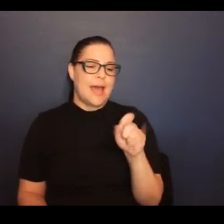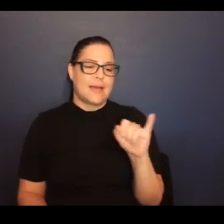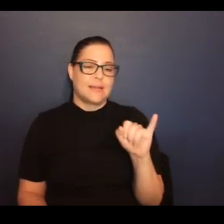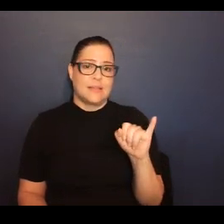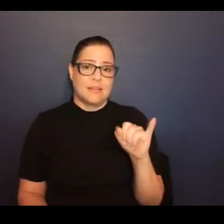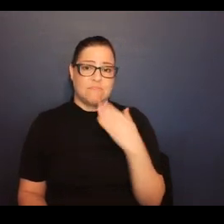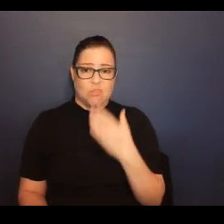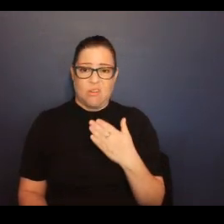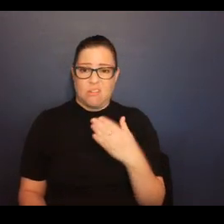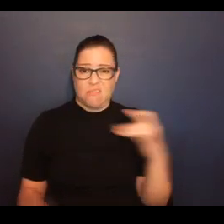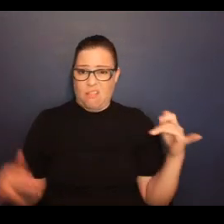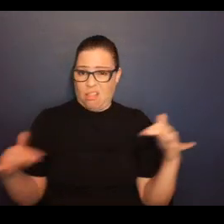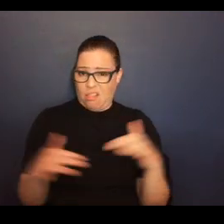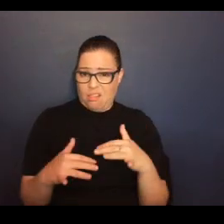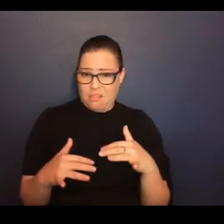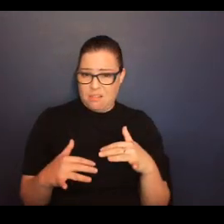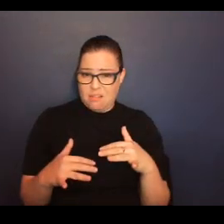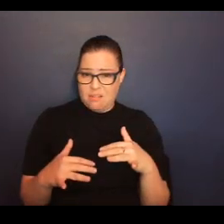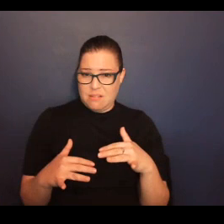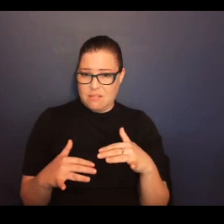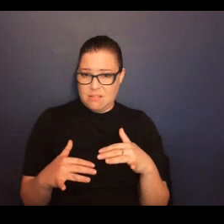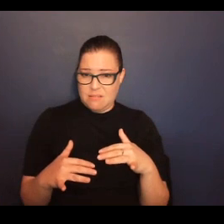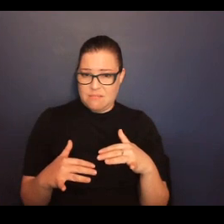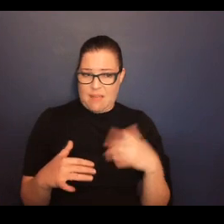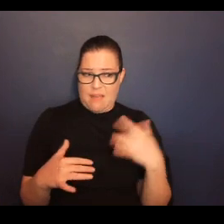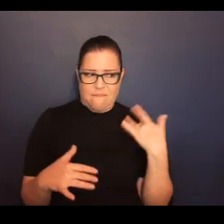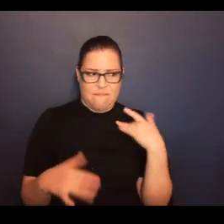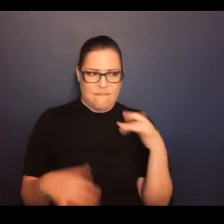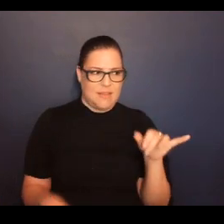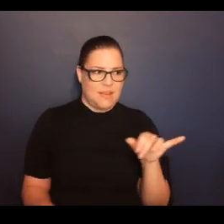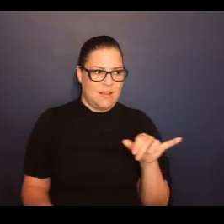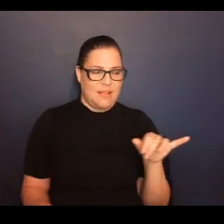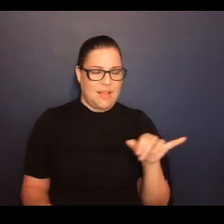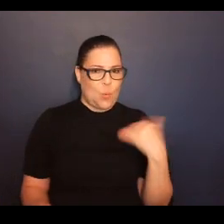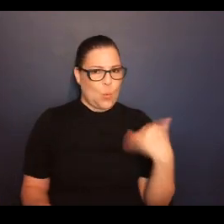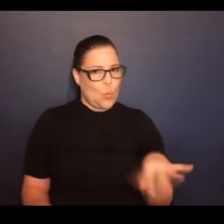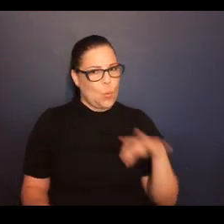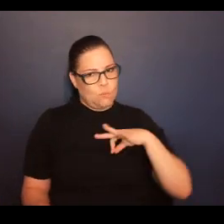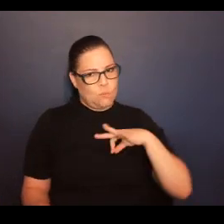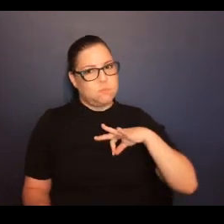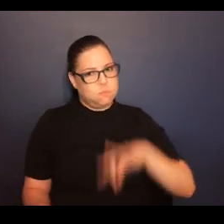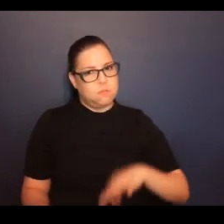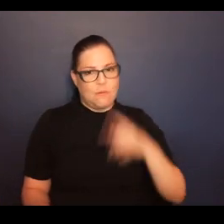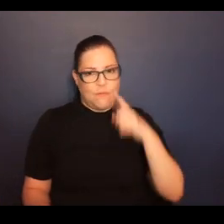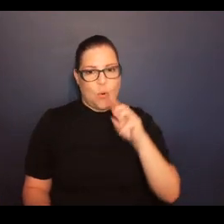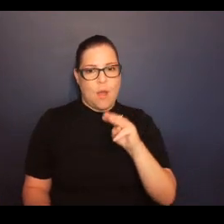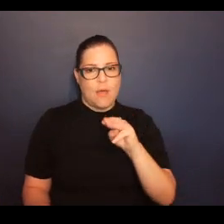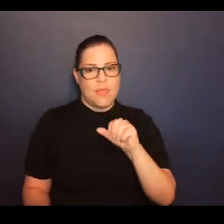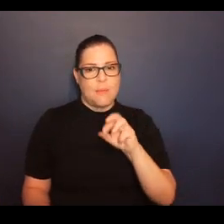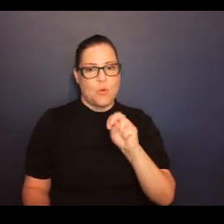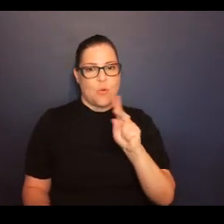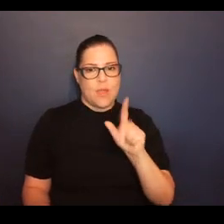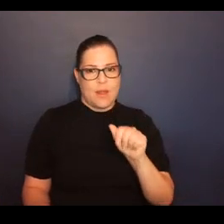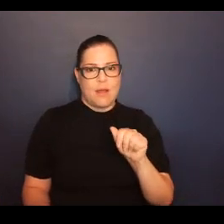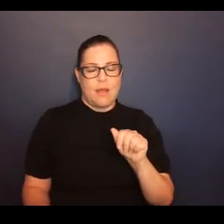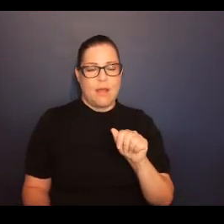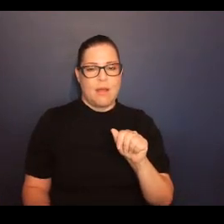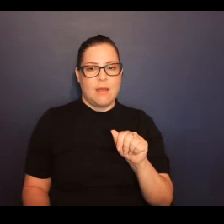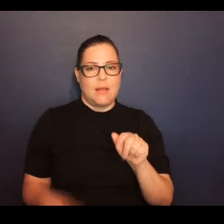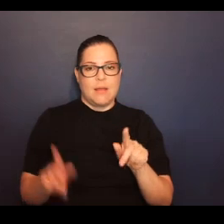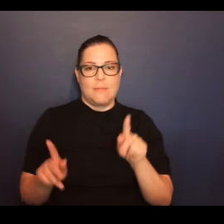turnout? I mean, that I feel like that has been a huge asset to the marina. I feel like people are,